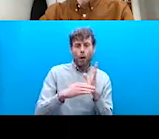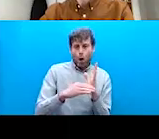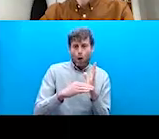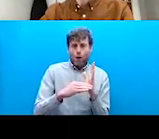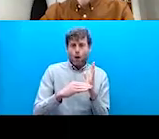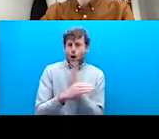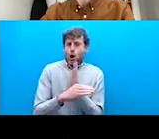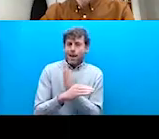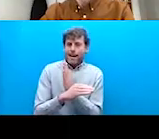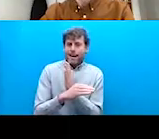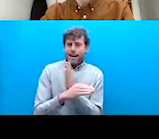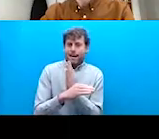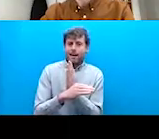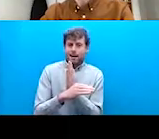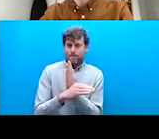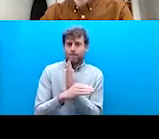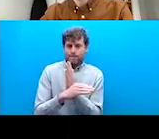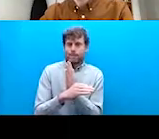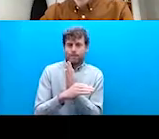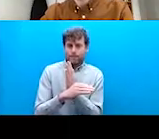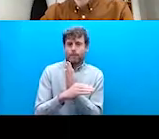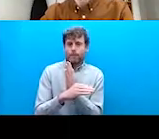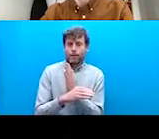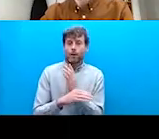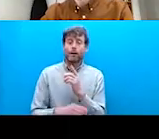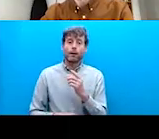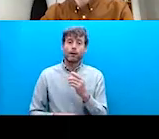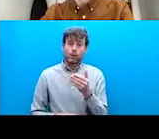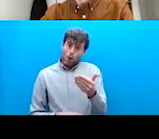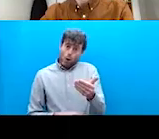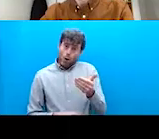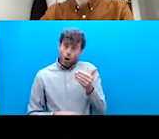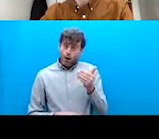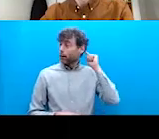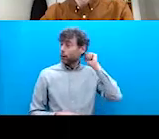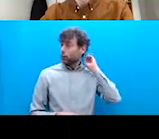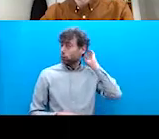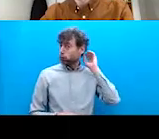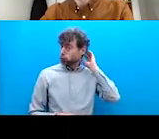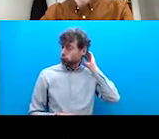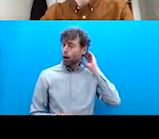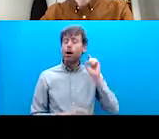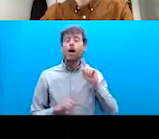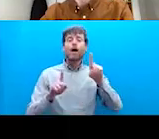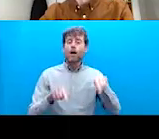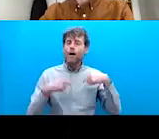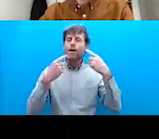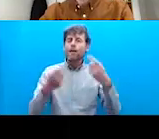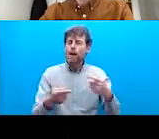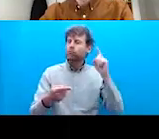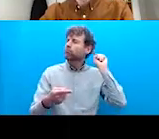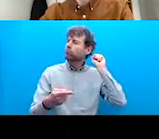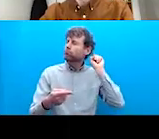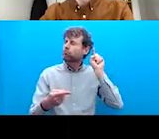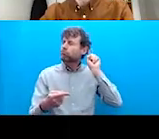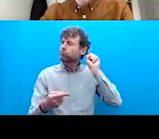So immediately after the delay period, participants had to evaluate the recalled logical proposition